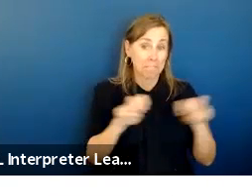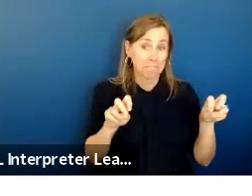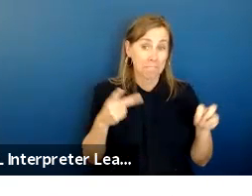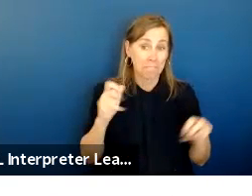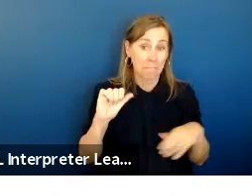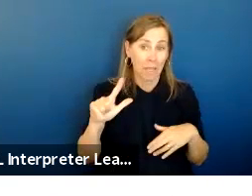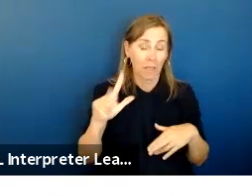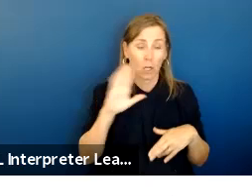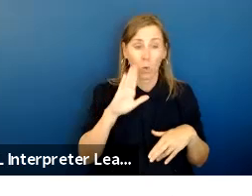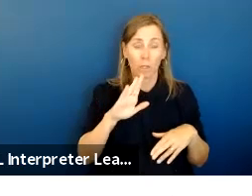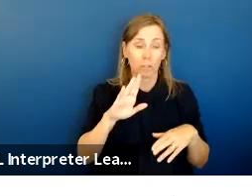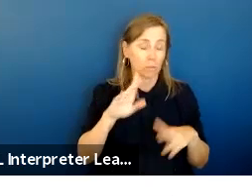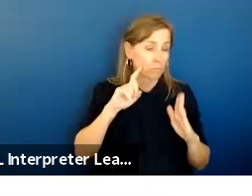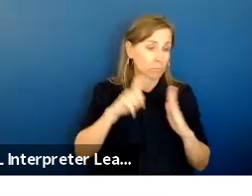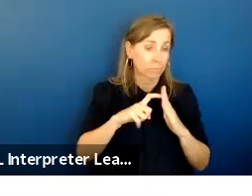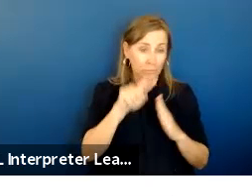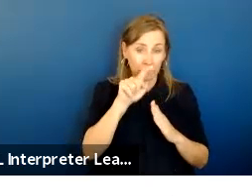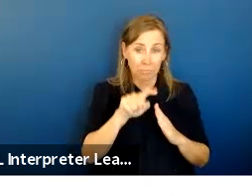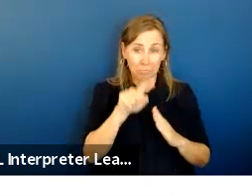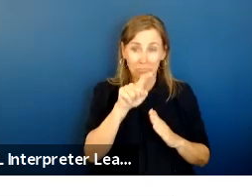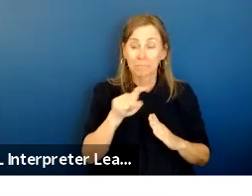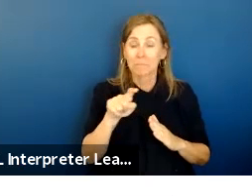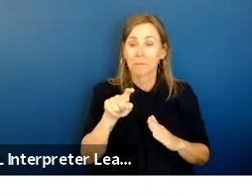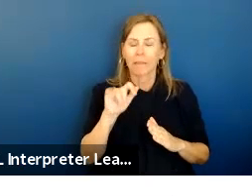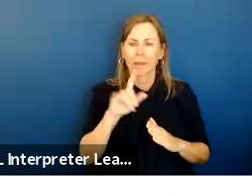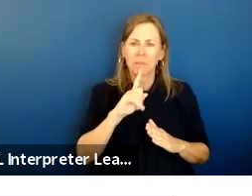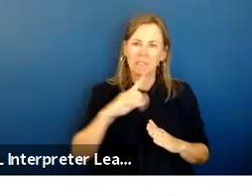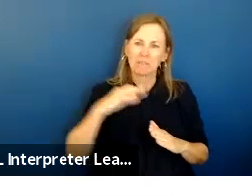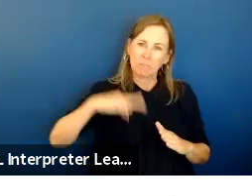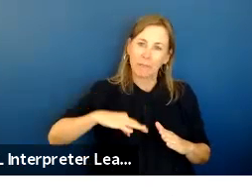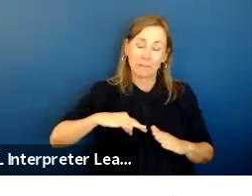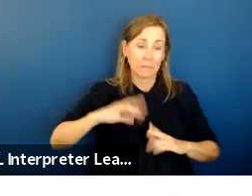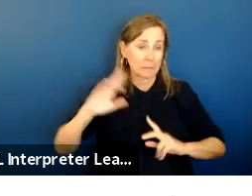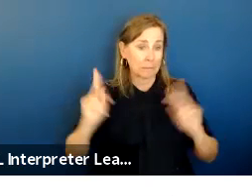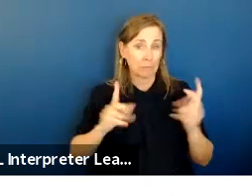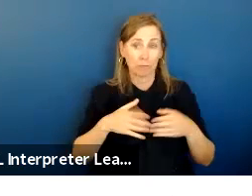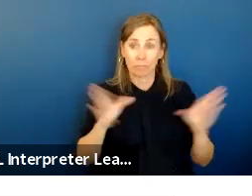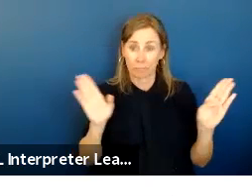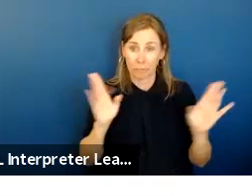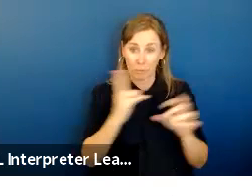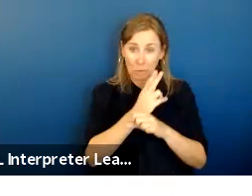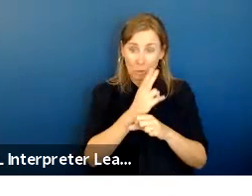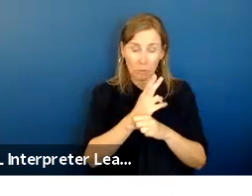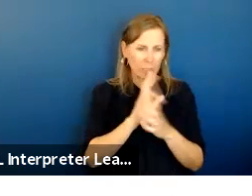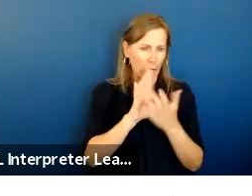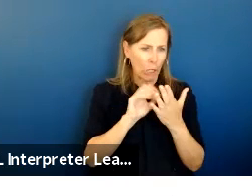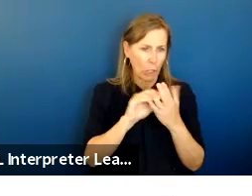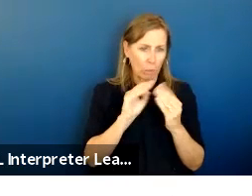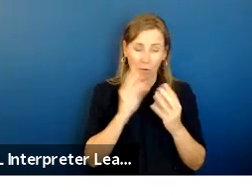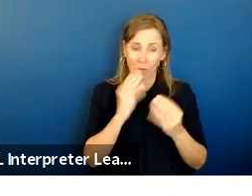some of these that have been really good for folks in the public to use to get more information and to be more informed.